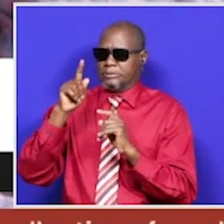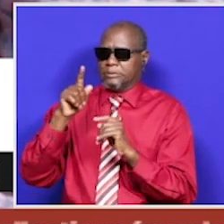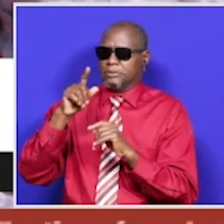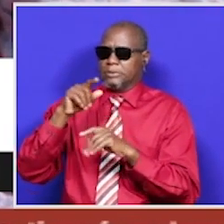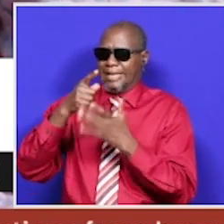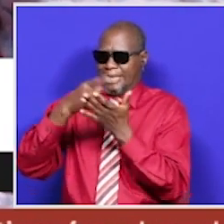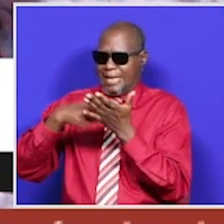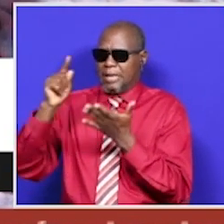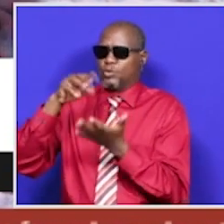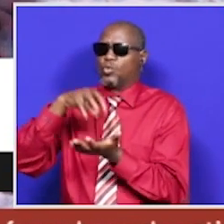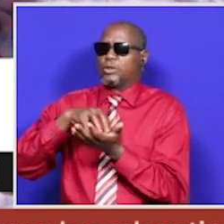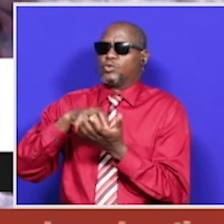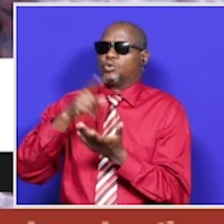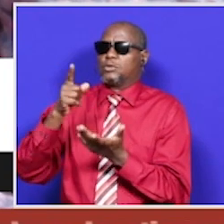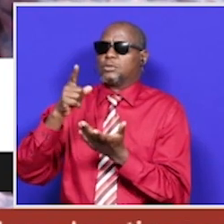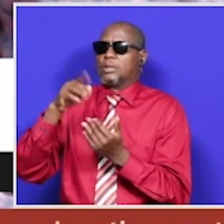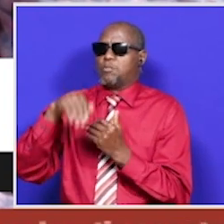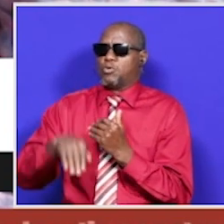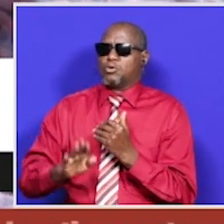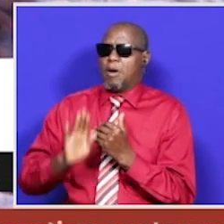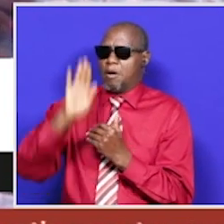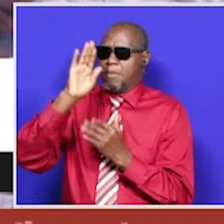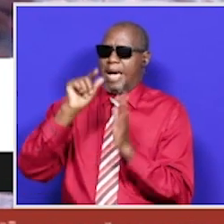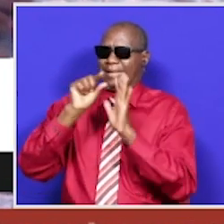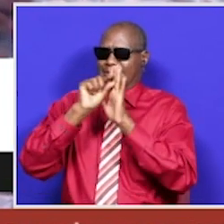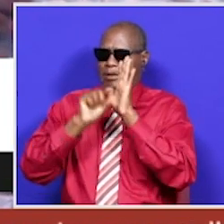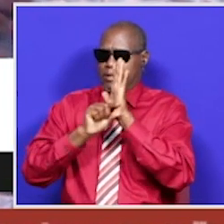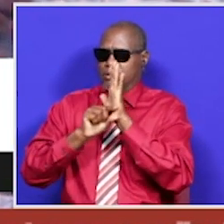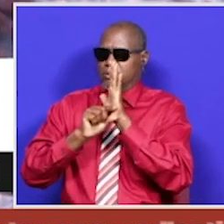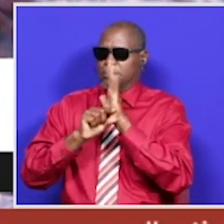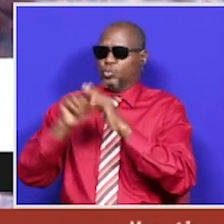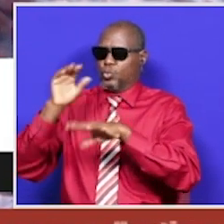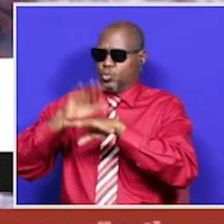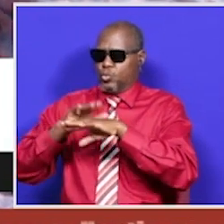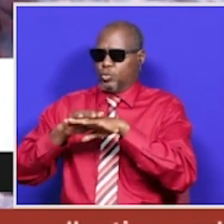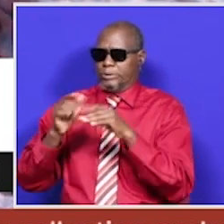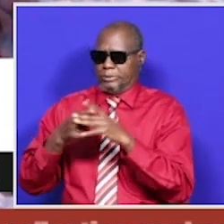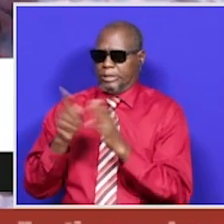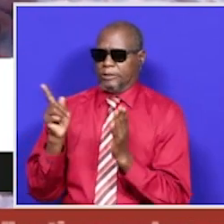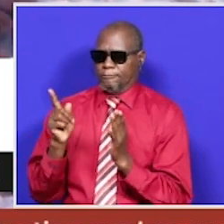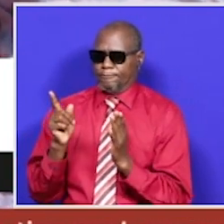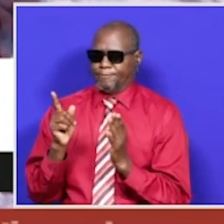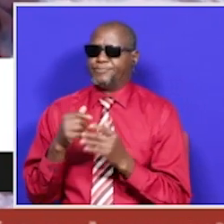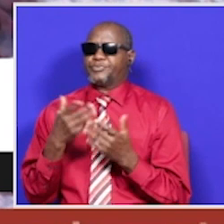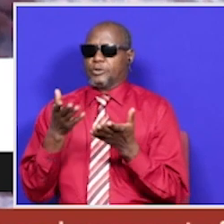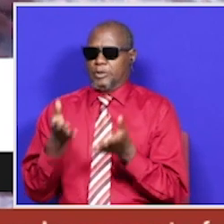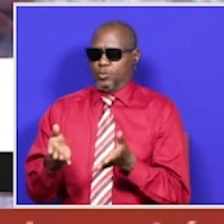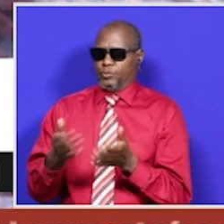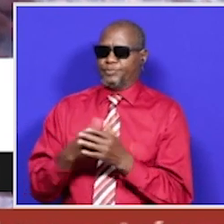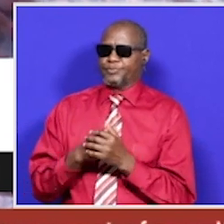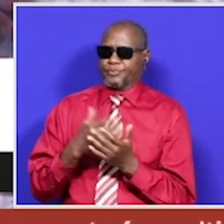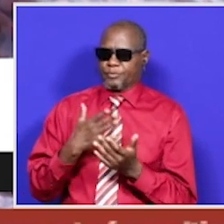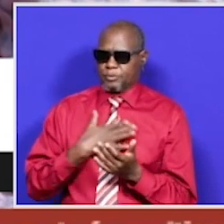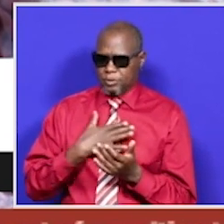to execute the bottom-up economic transformation agenda on a sound footing. Consequently, our